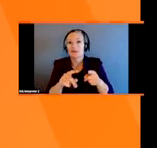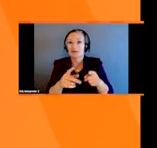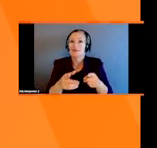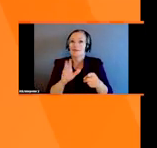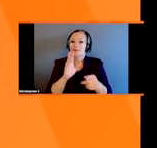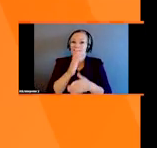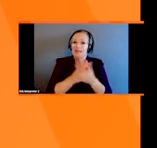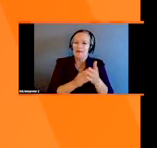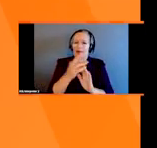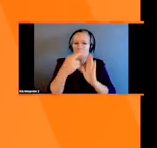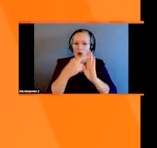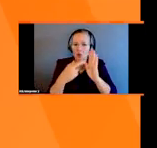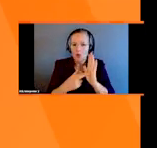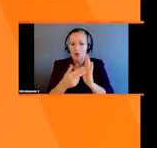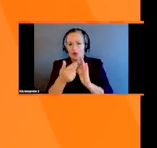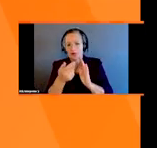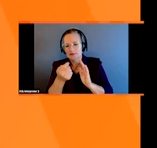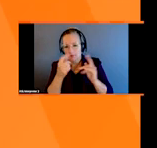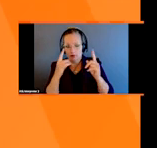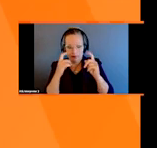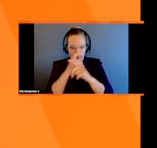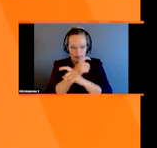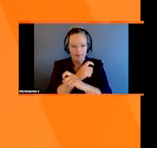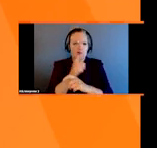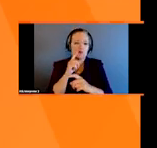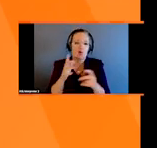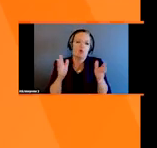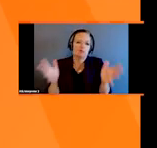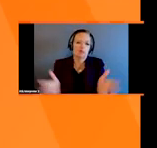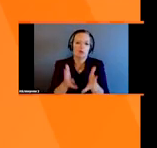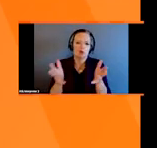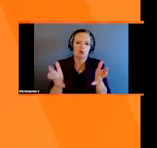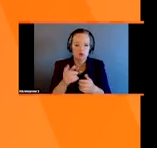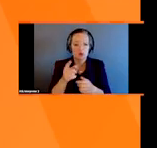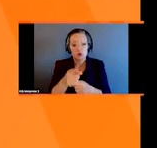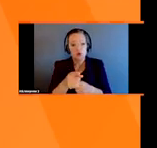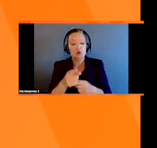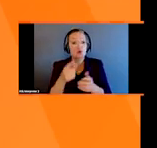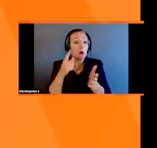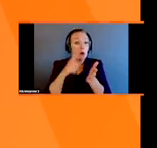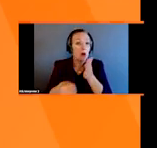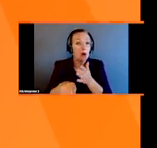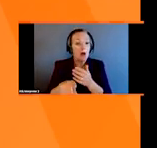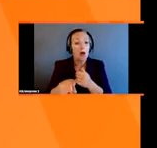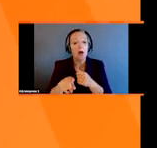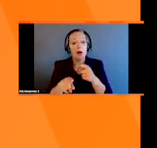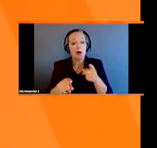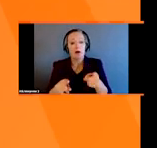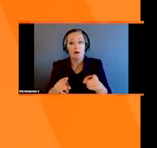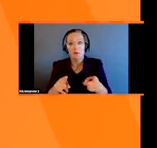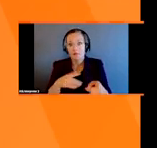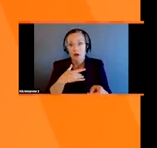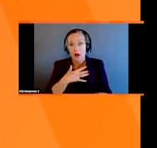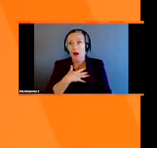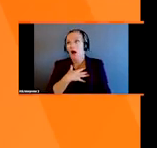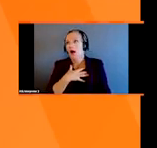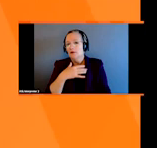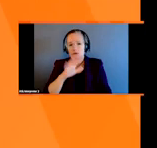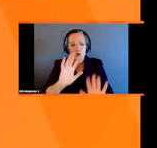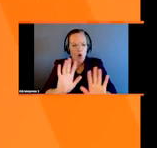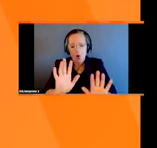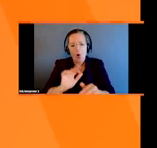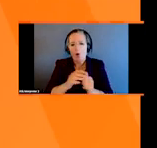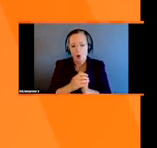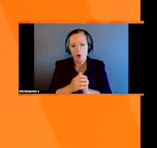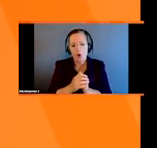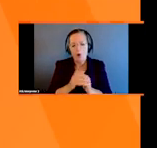platform. I encourage you to take a look at it when you get there. It's nothing scary. It's just work. But